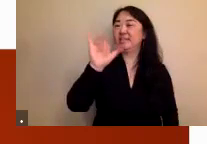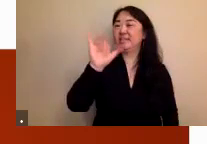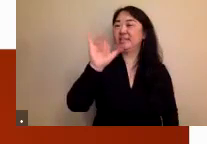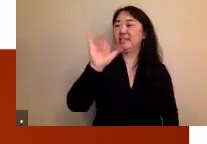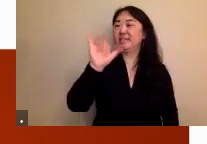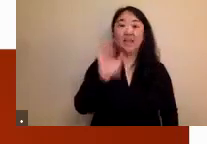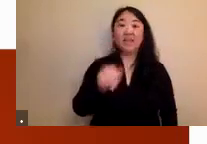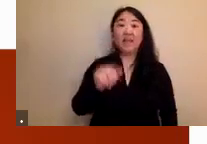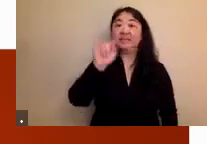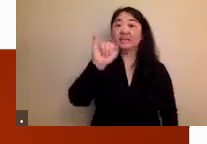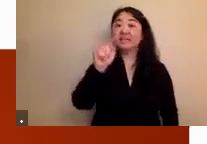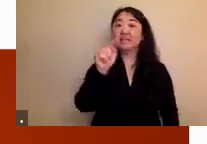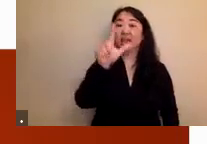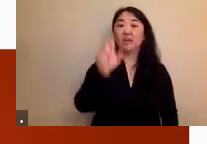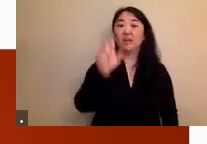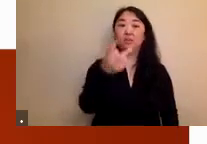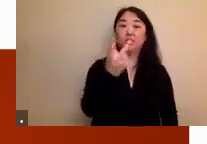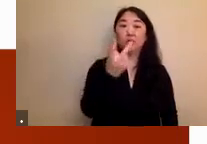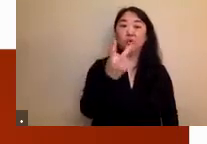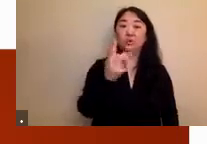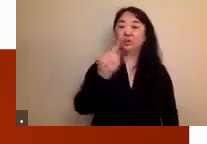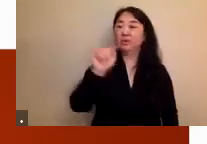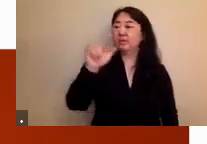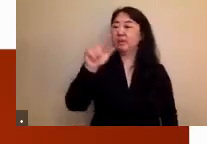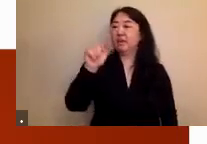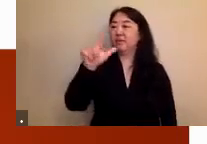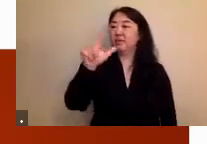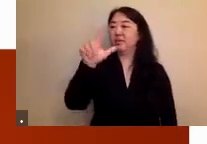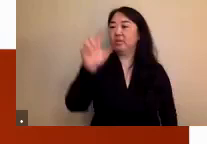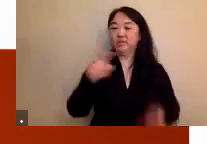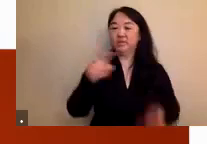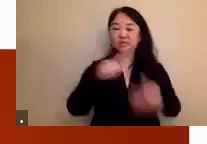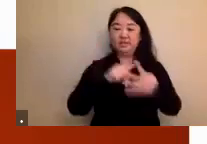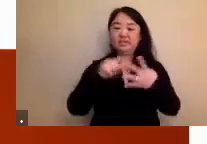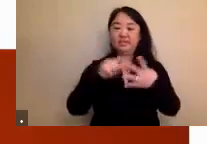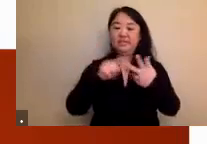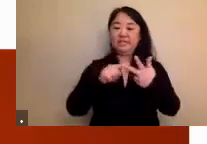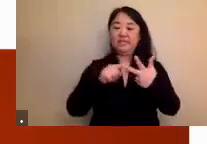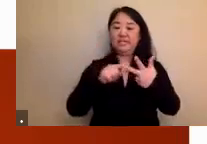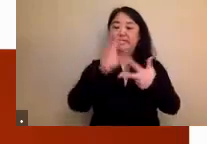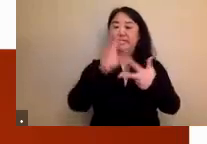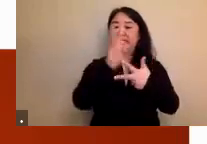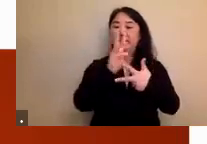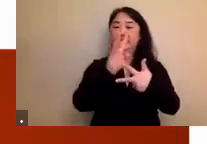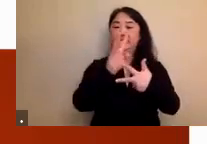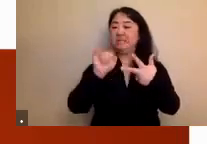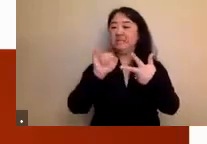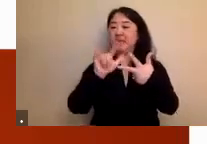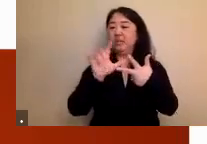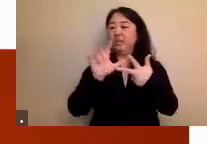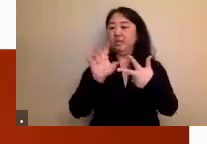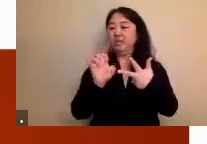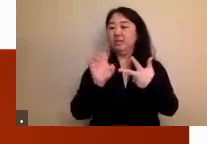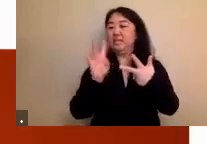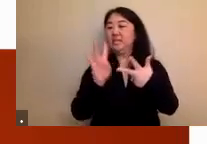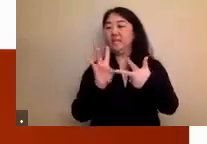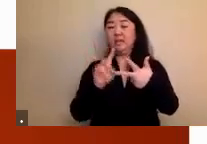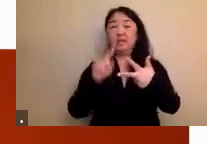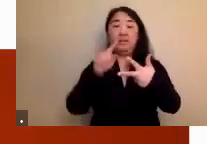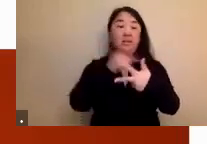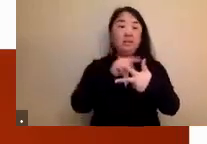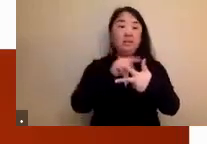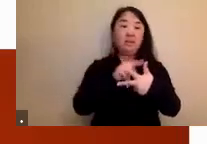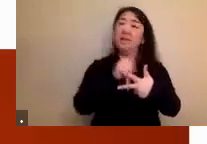II, Title VI, and Title VII. Title II just simply state that there's some injunctive relief